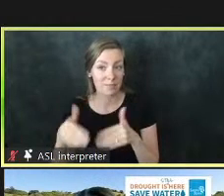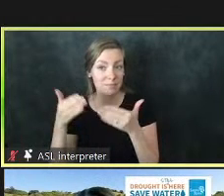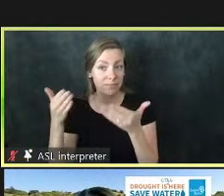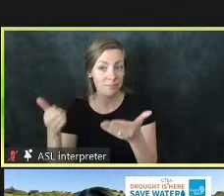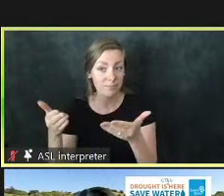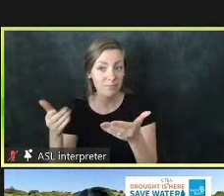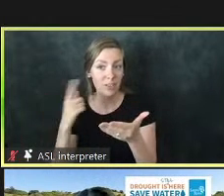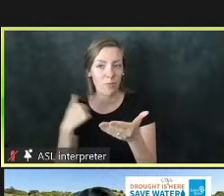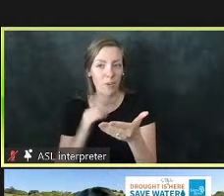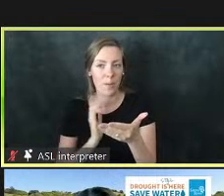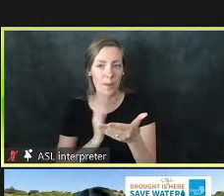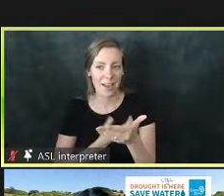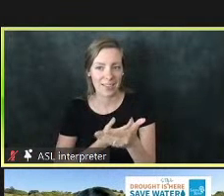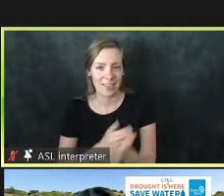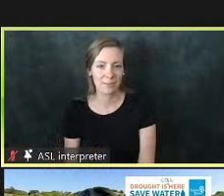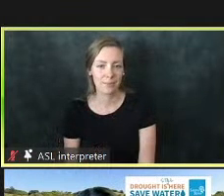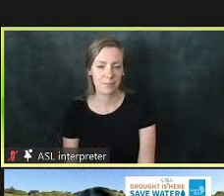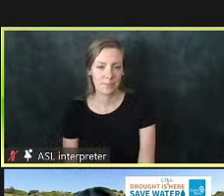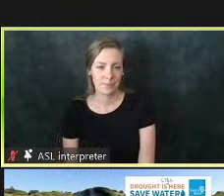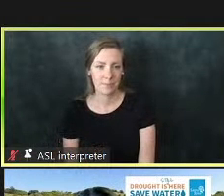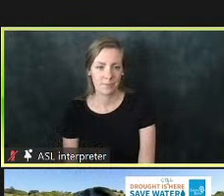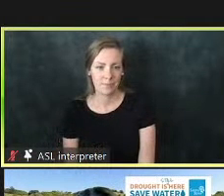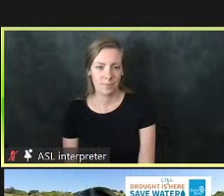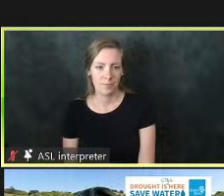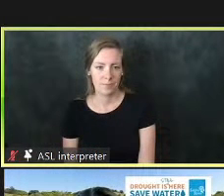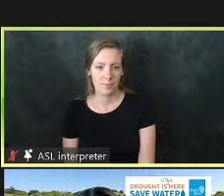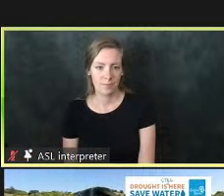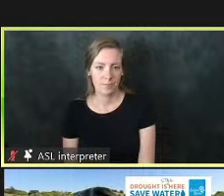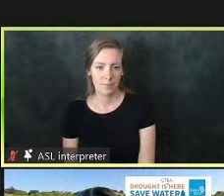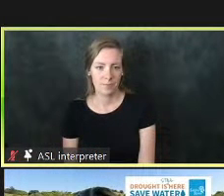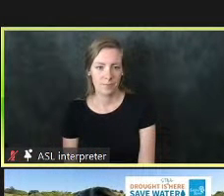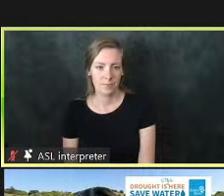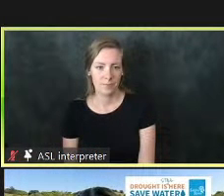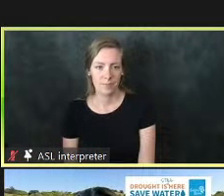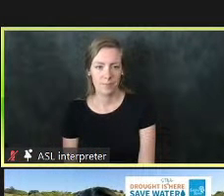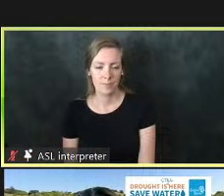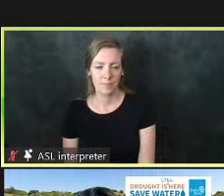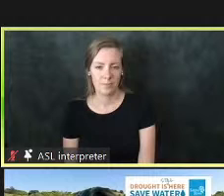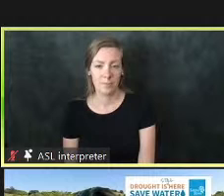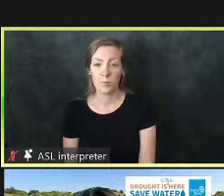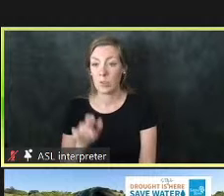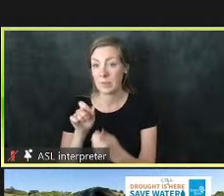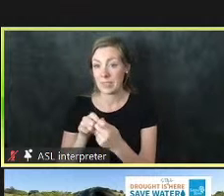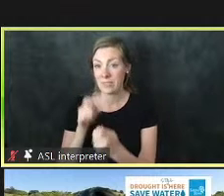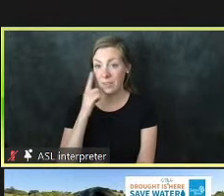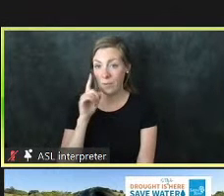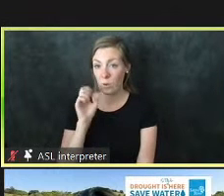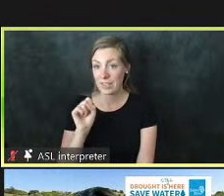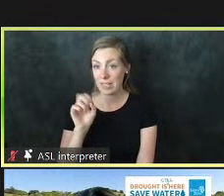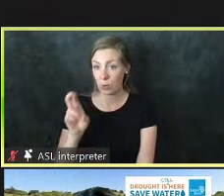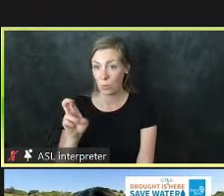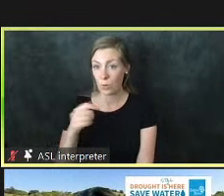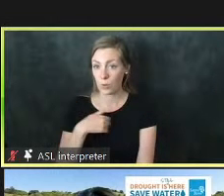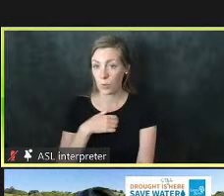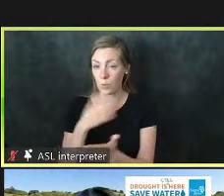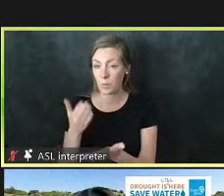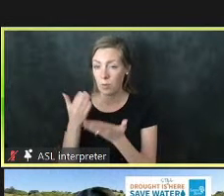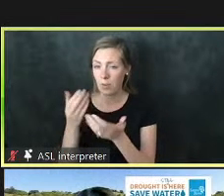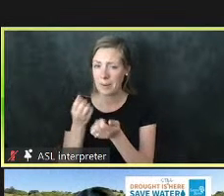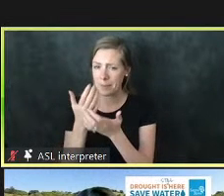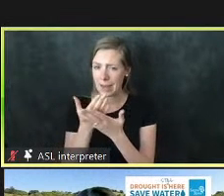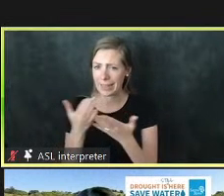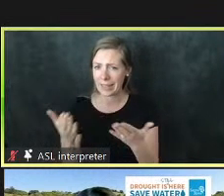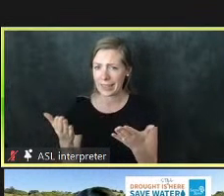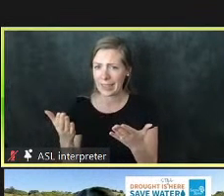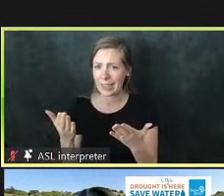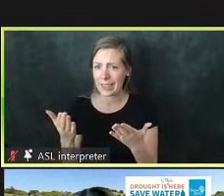incentivos water que hay retailer. disponibles Next de slide, los please. que venden el agua, de los departamentos de Specifically agua for que Santa los Rosa, we offer a number of programas tools, que tienen para resources, and